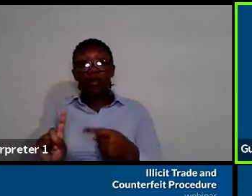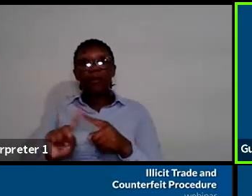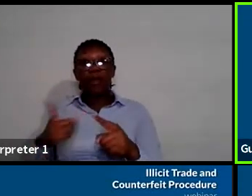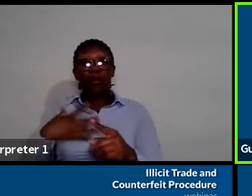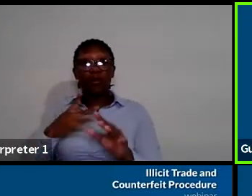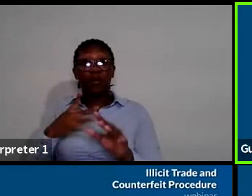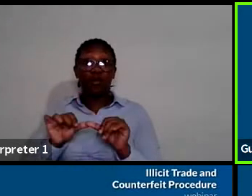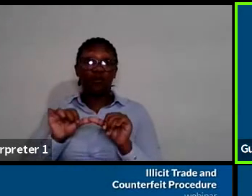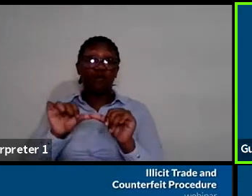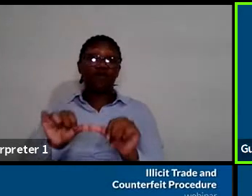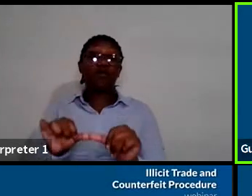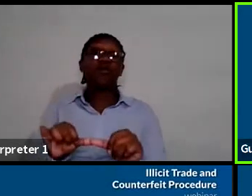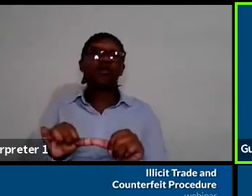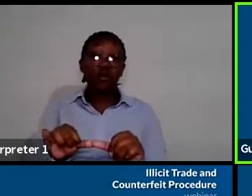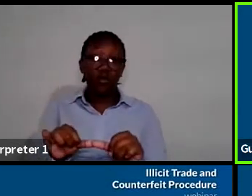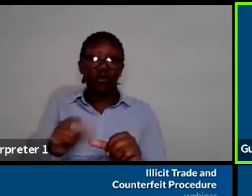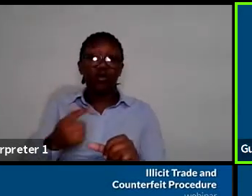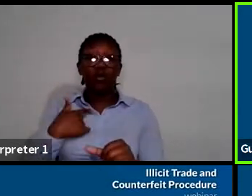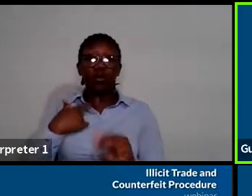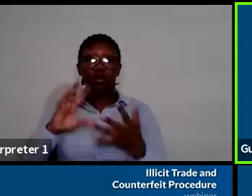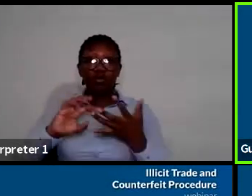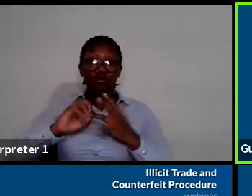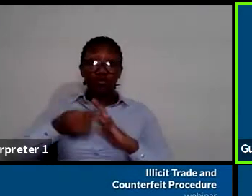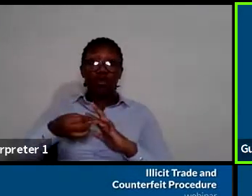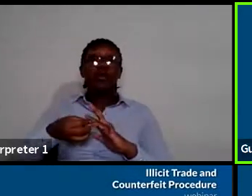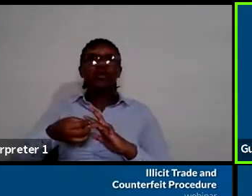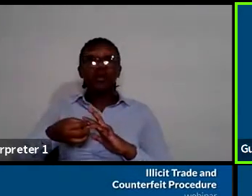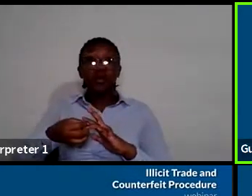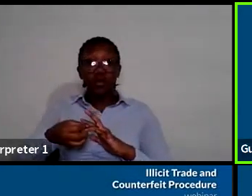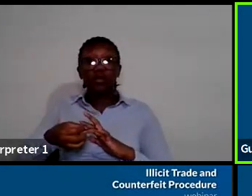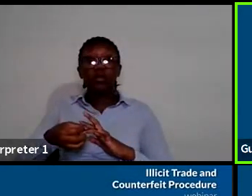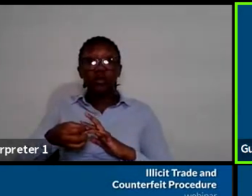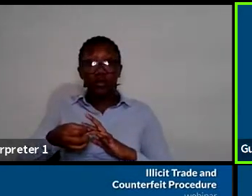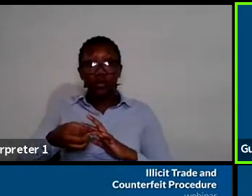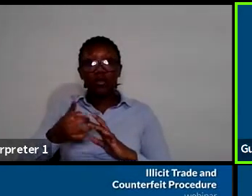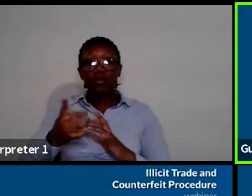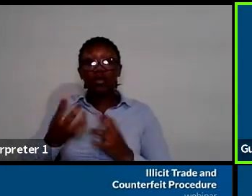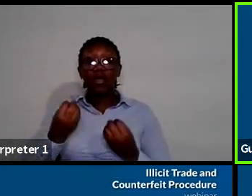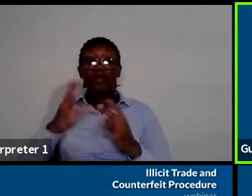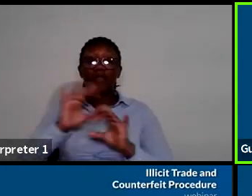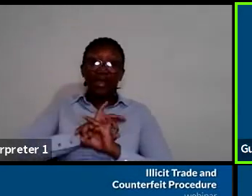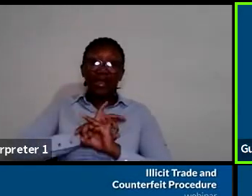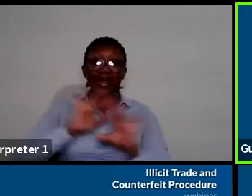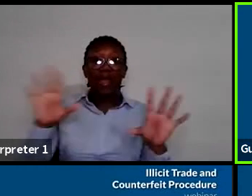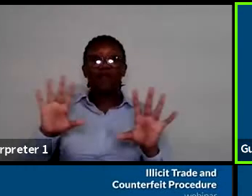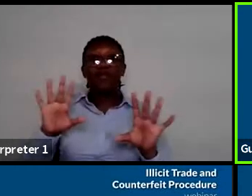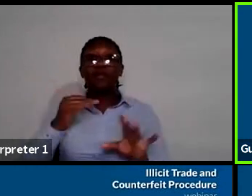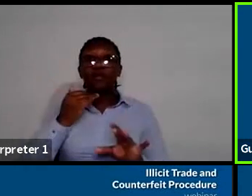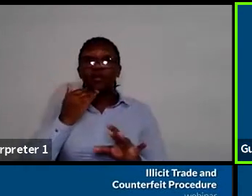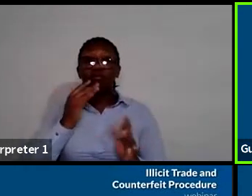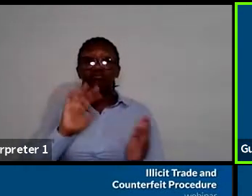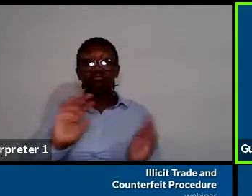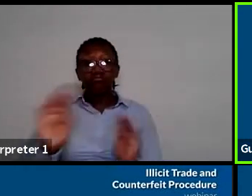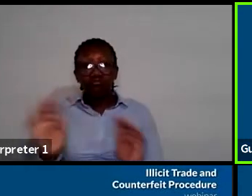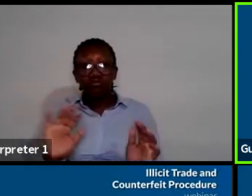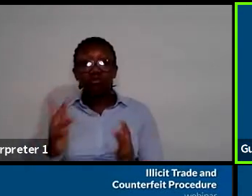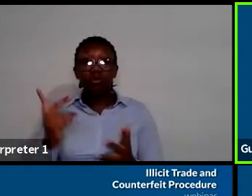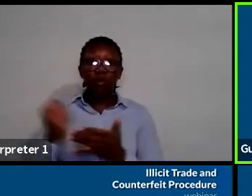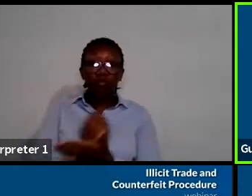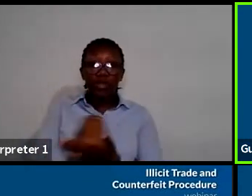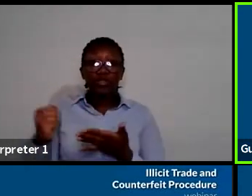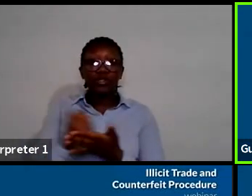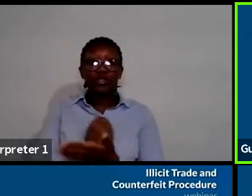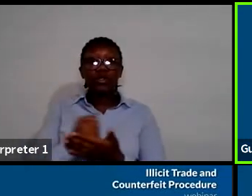try in this occasion, try and give you clarity in terms of how can you go about registering for